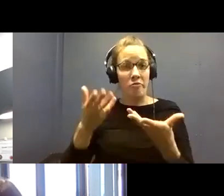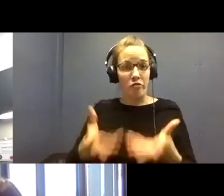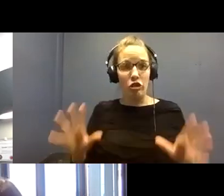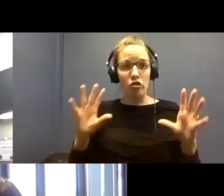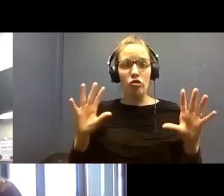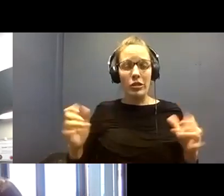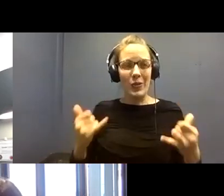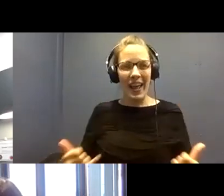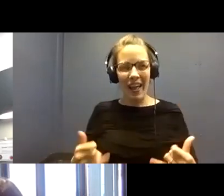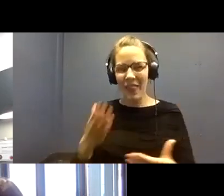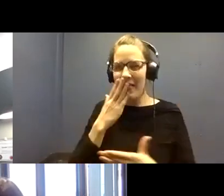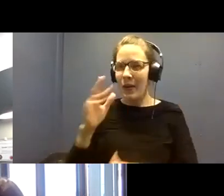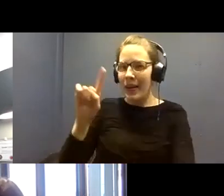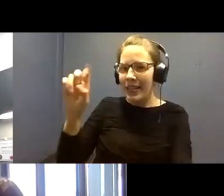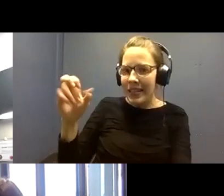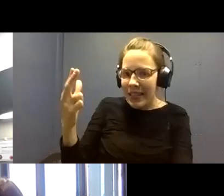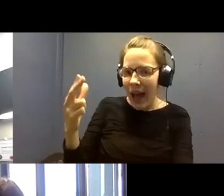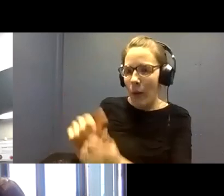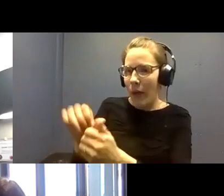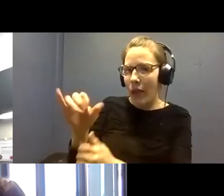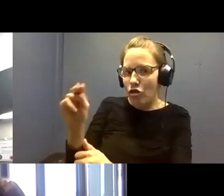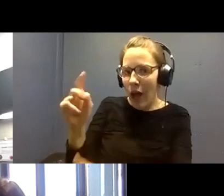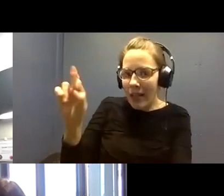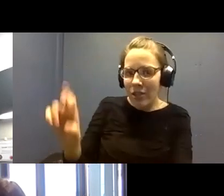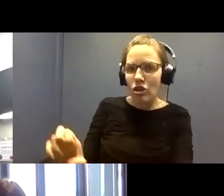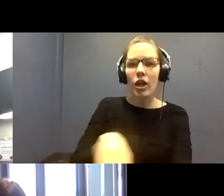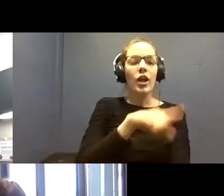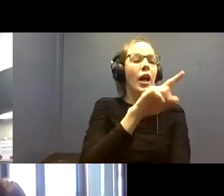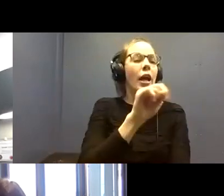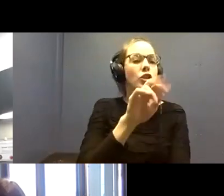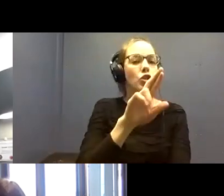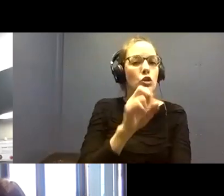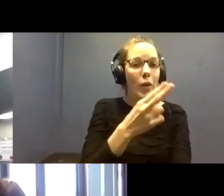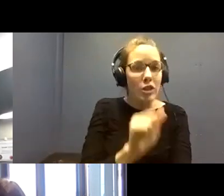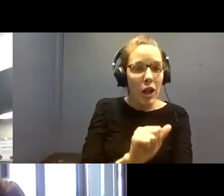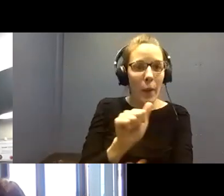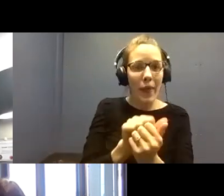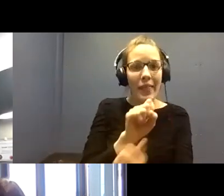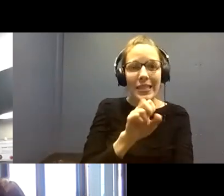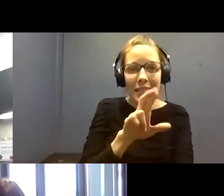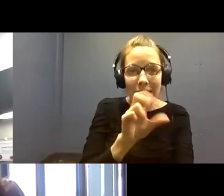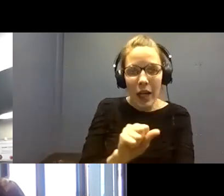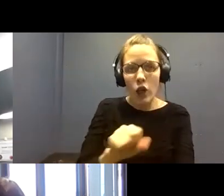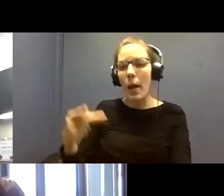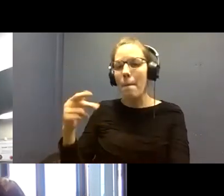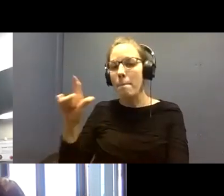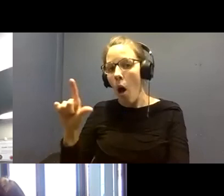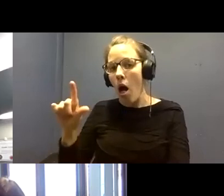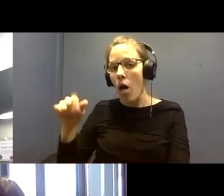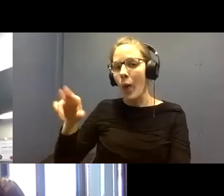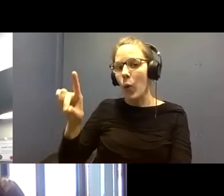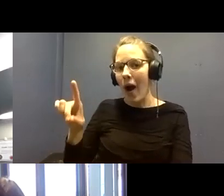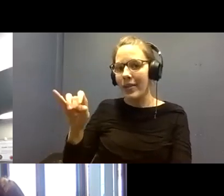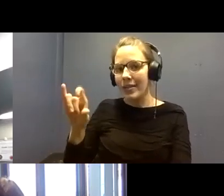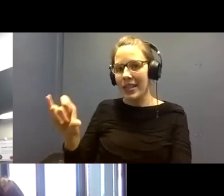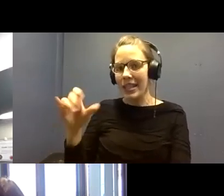grateful to Zach with John Deere and Trisha with Sears Manufacturing and Paul with the Quad Cities Chamber for joining us. We felt this